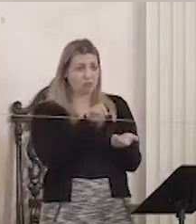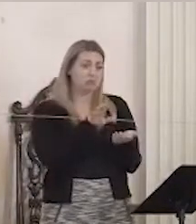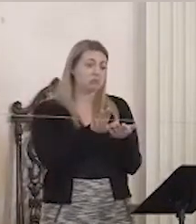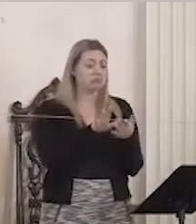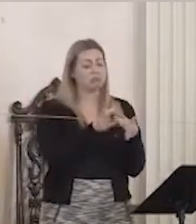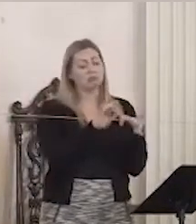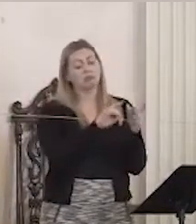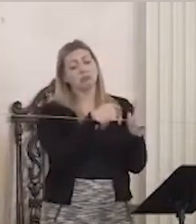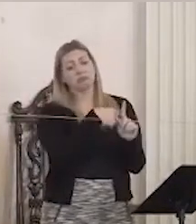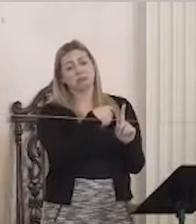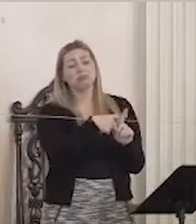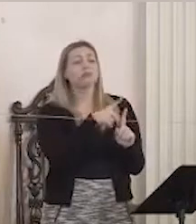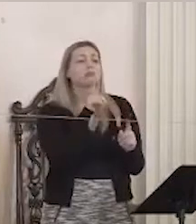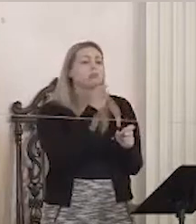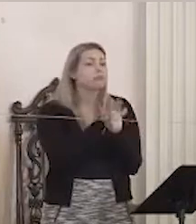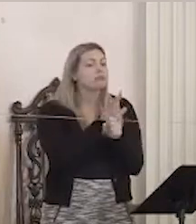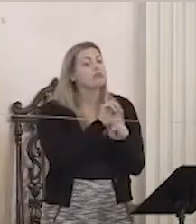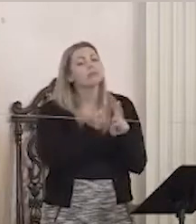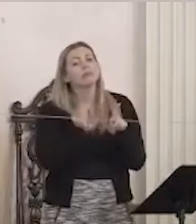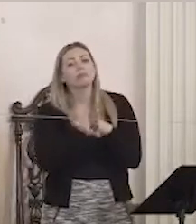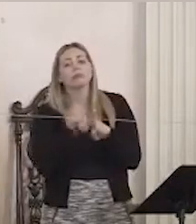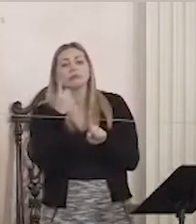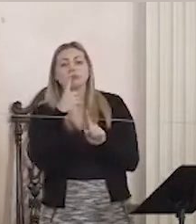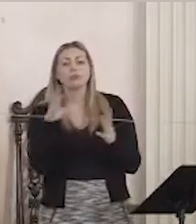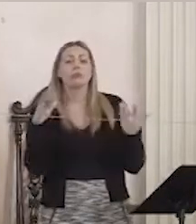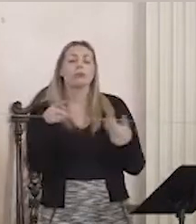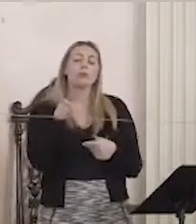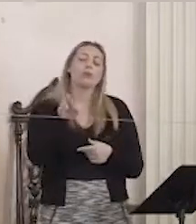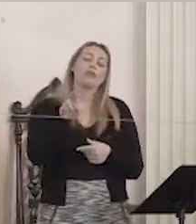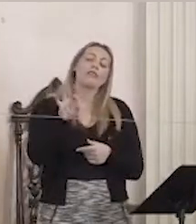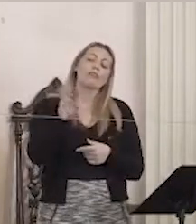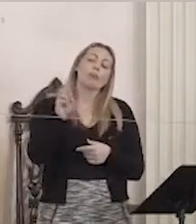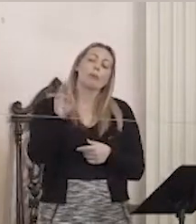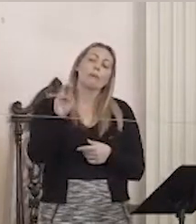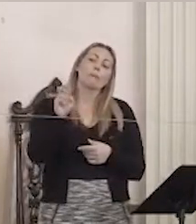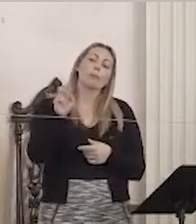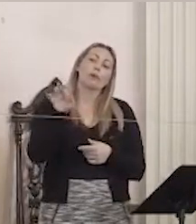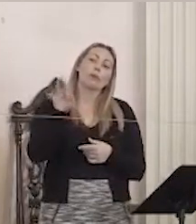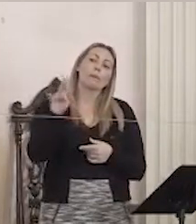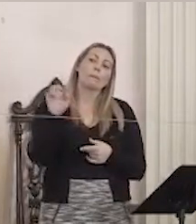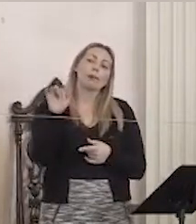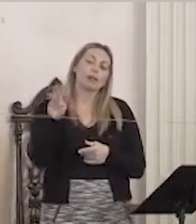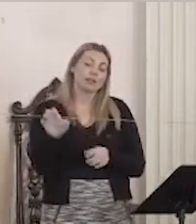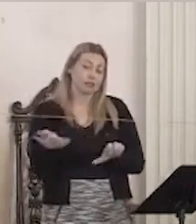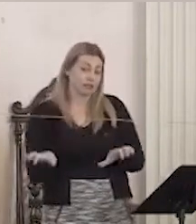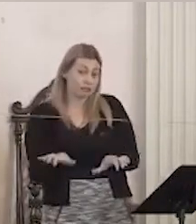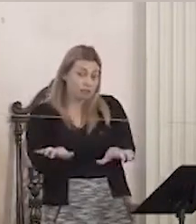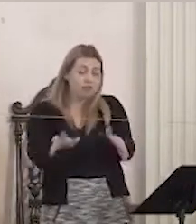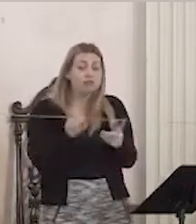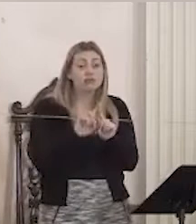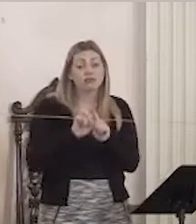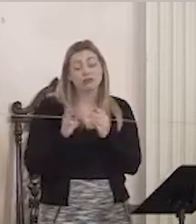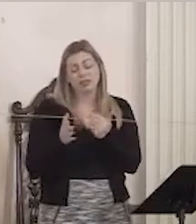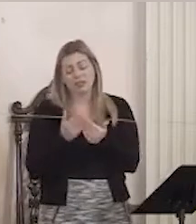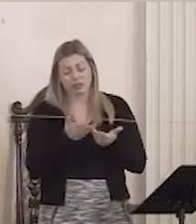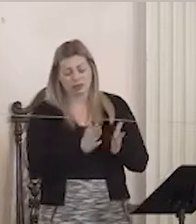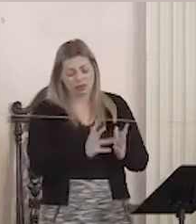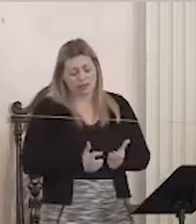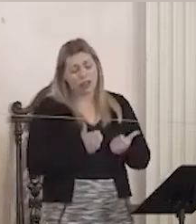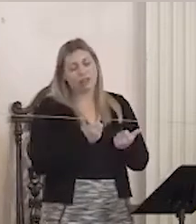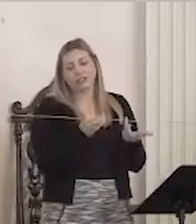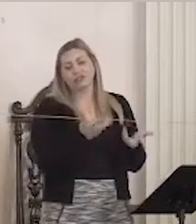affirmation, but of performance. All older, easier ways of life are